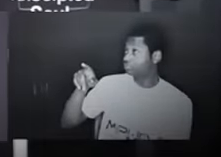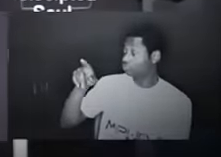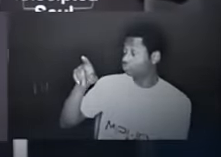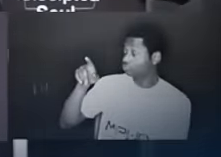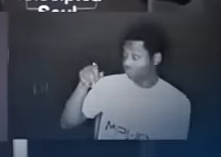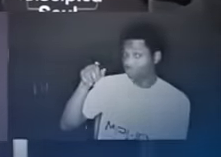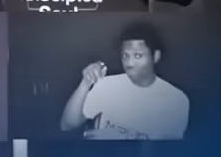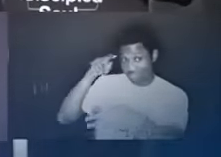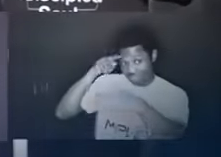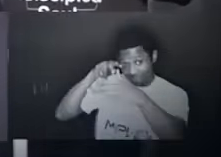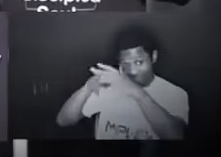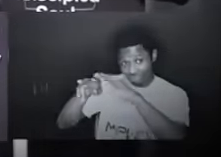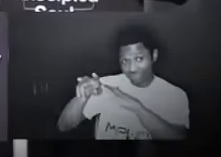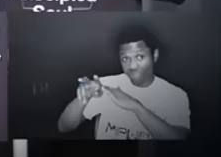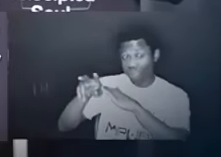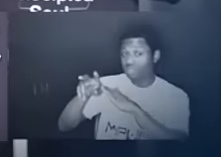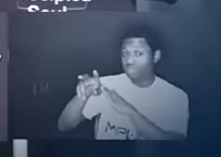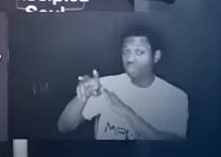James.